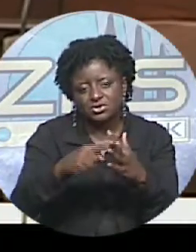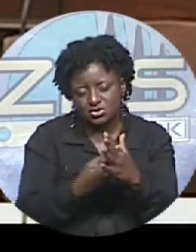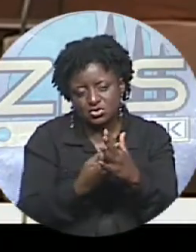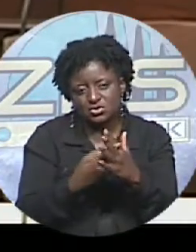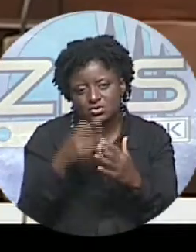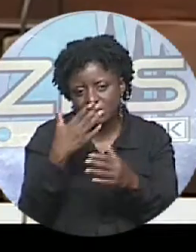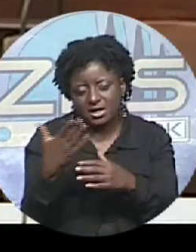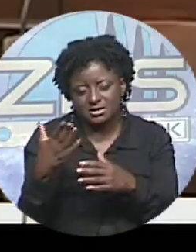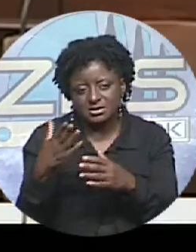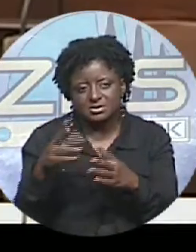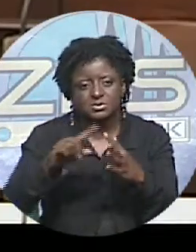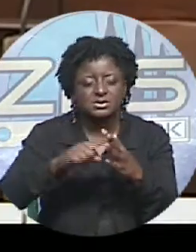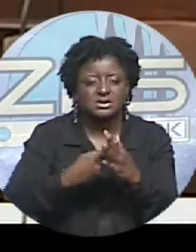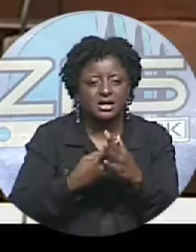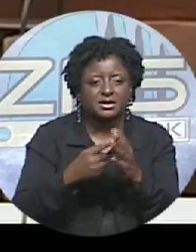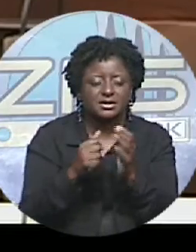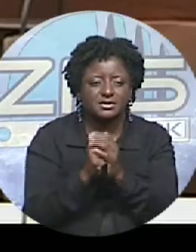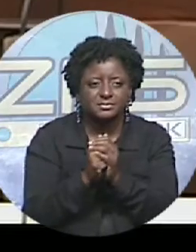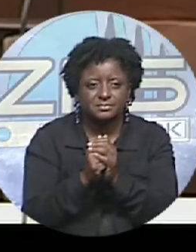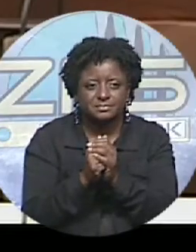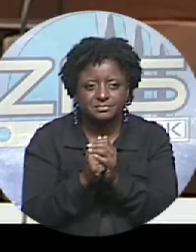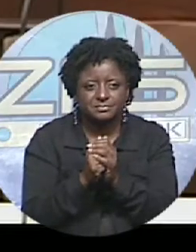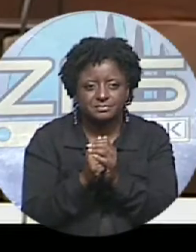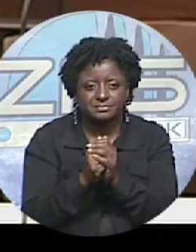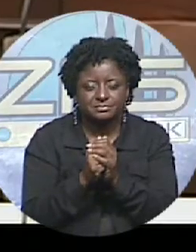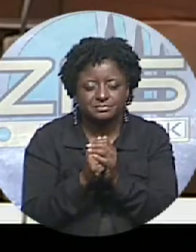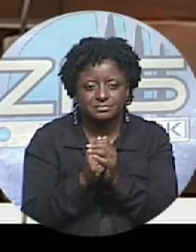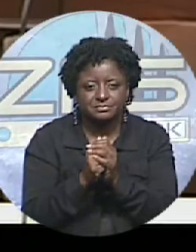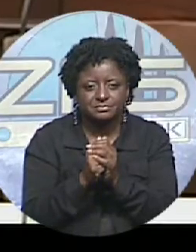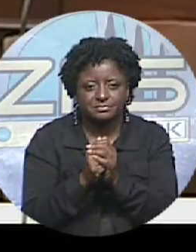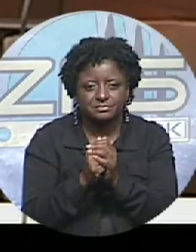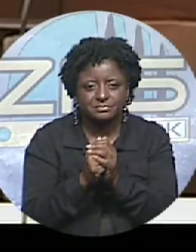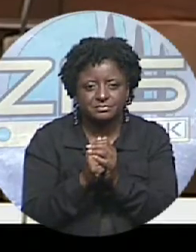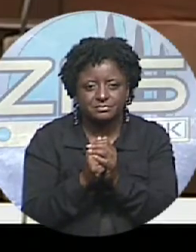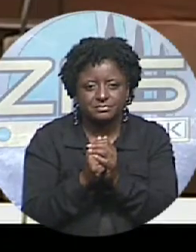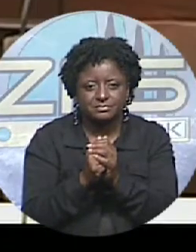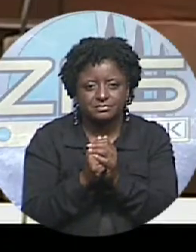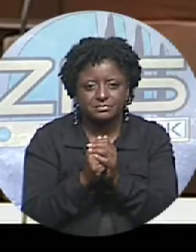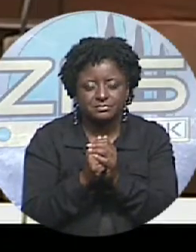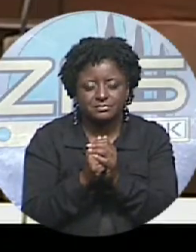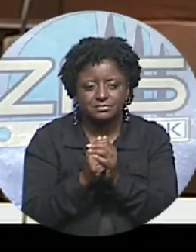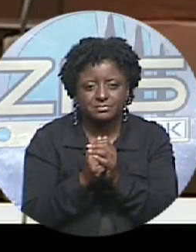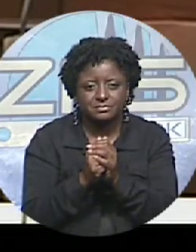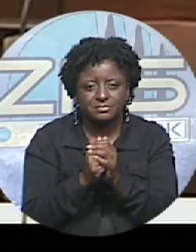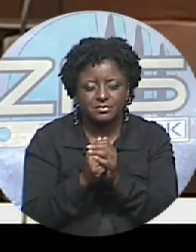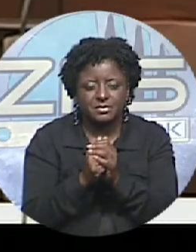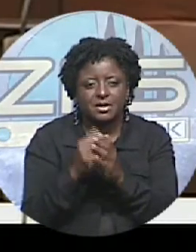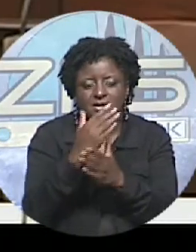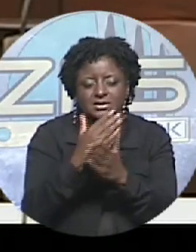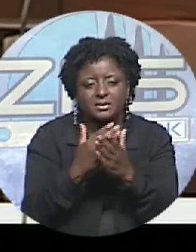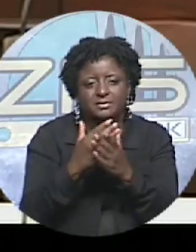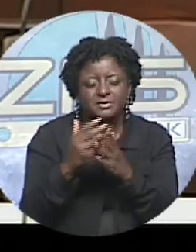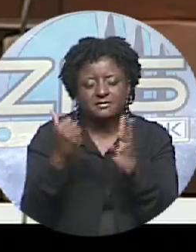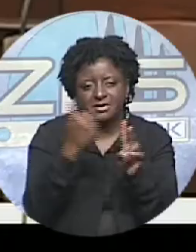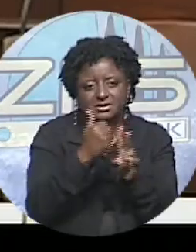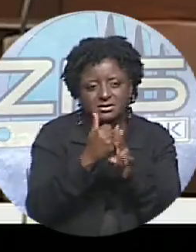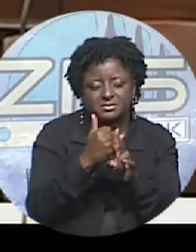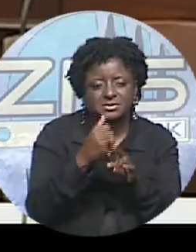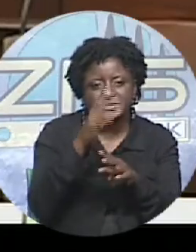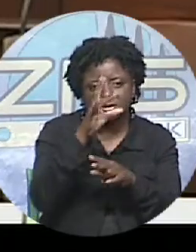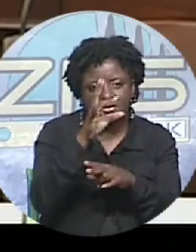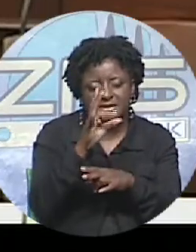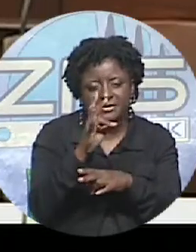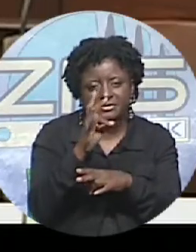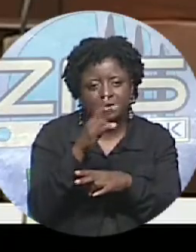Victim assistance was provided to 17 potential victims of trafficking, seven of whom were adult males suspected of